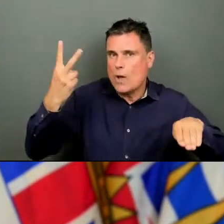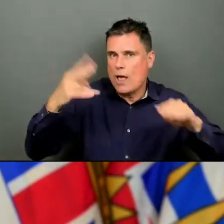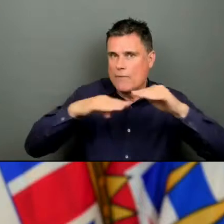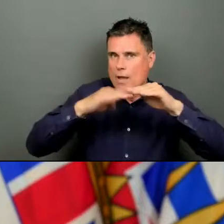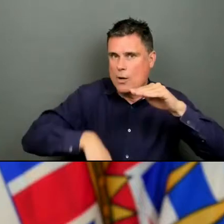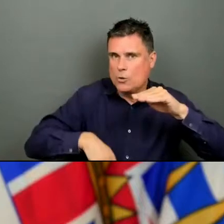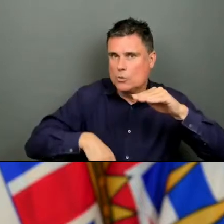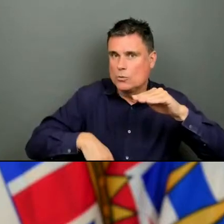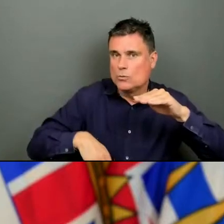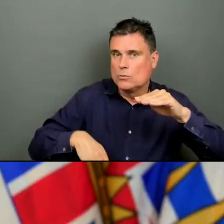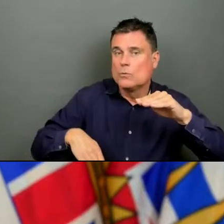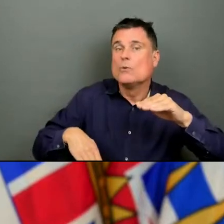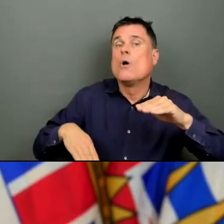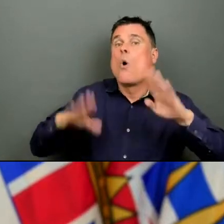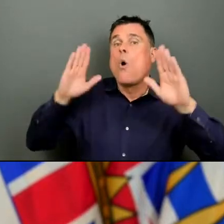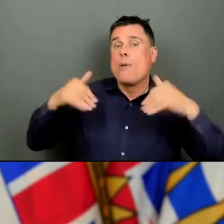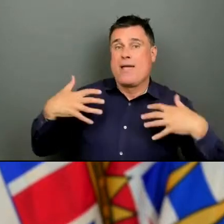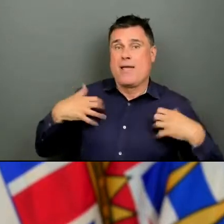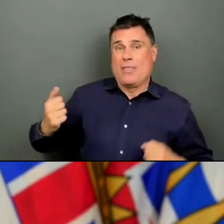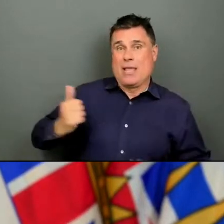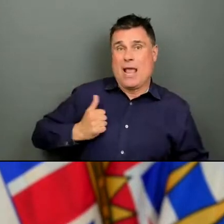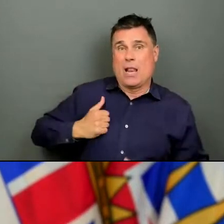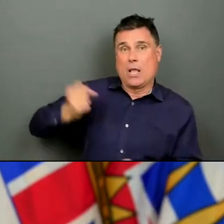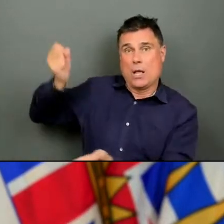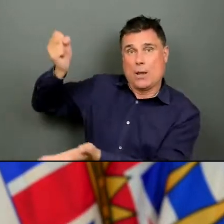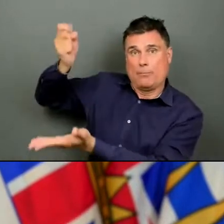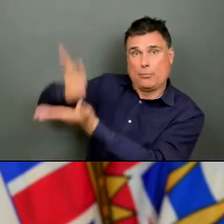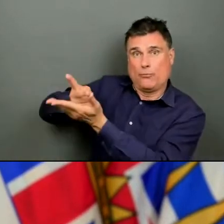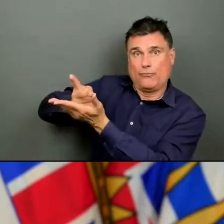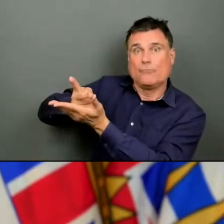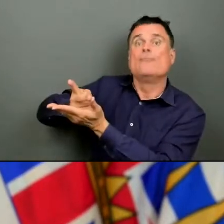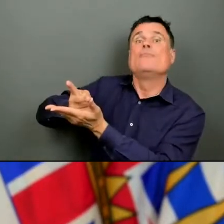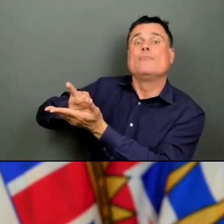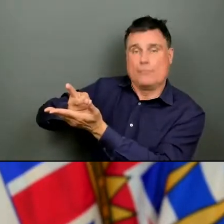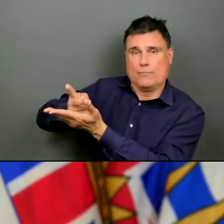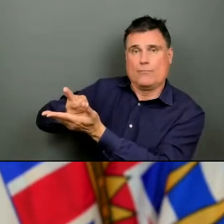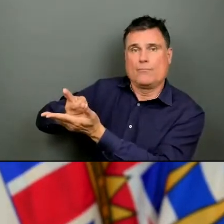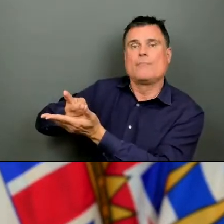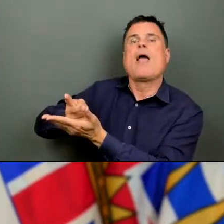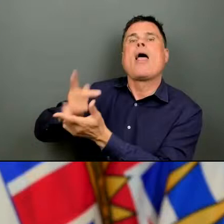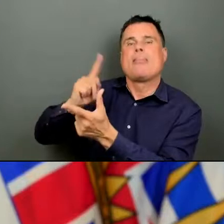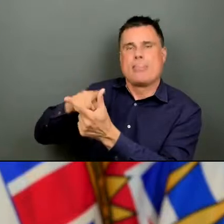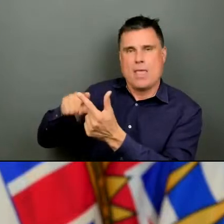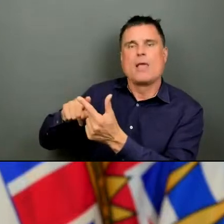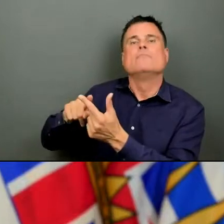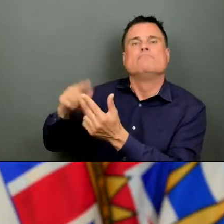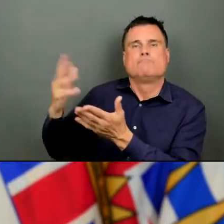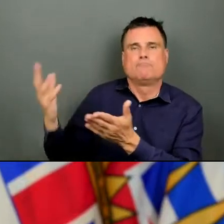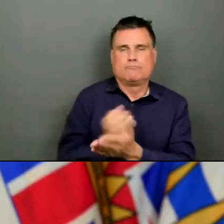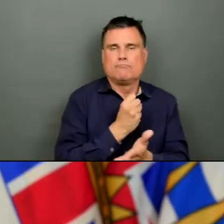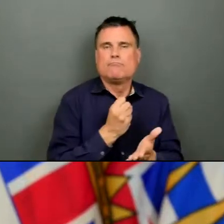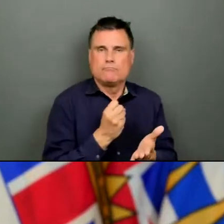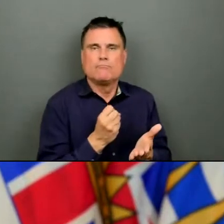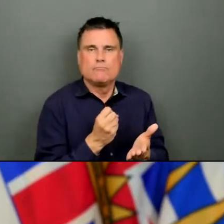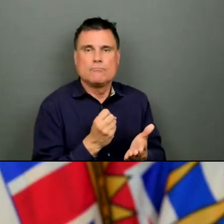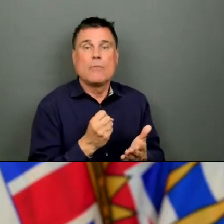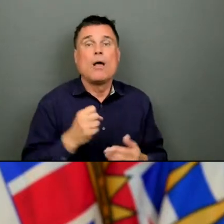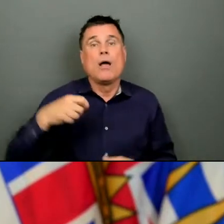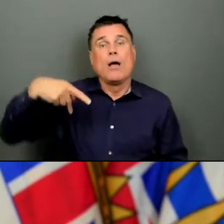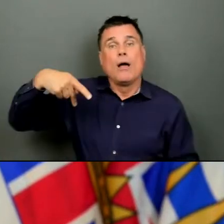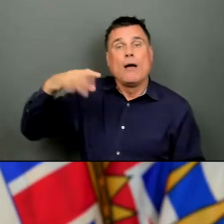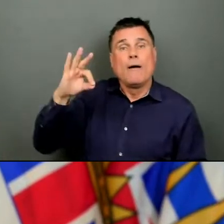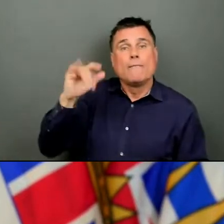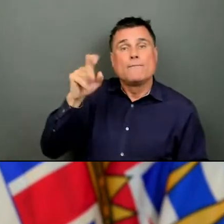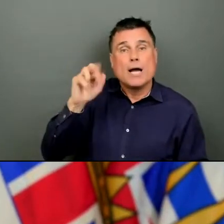Health Canada very soon in the coming weeks. Just makes things a little more flexible for us right now. But both Pfizer and